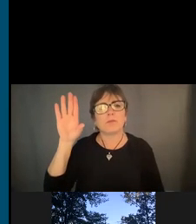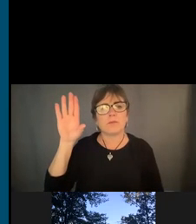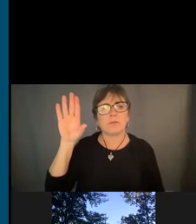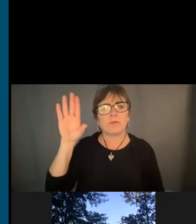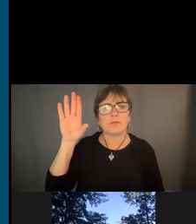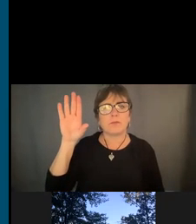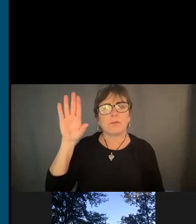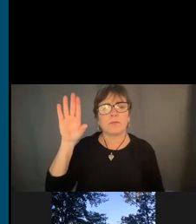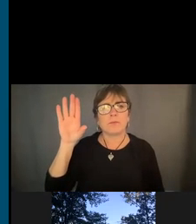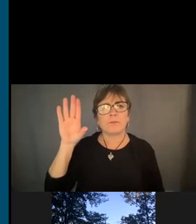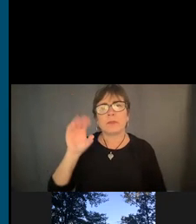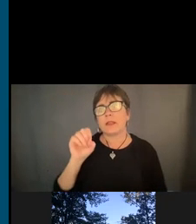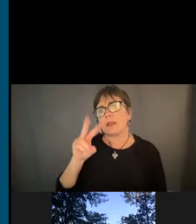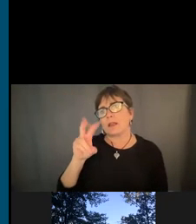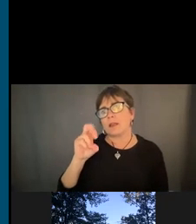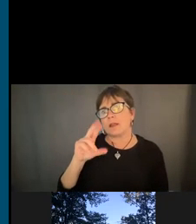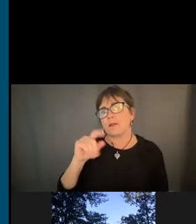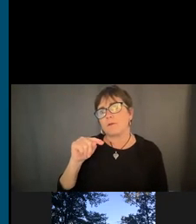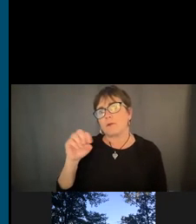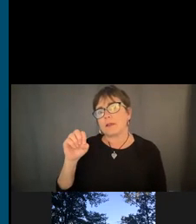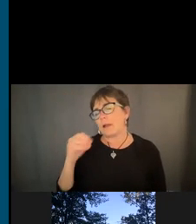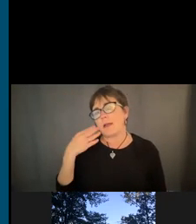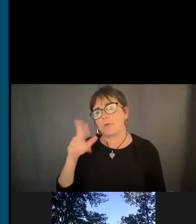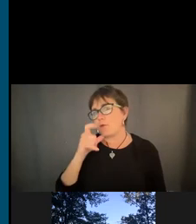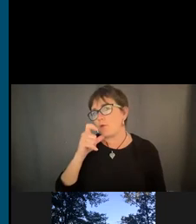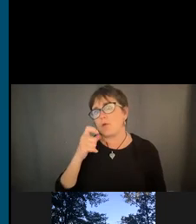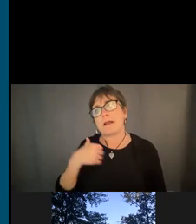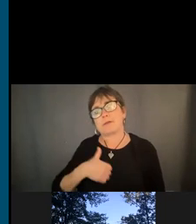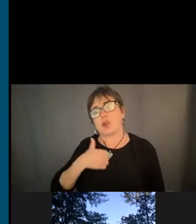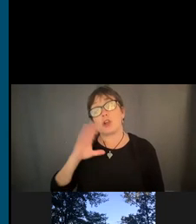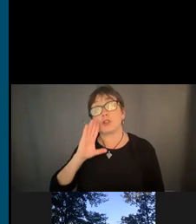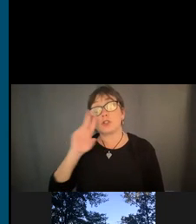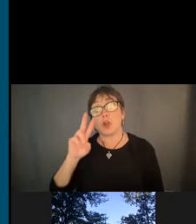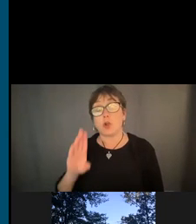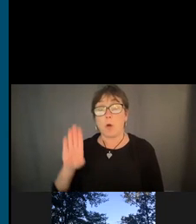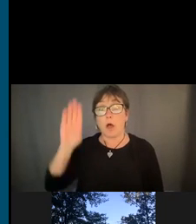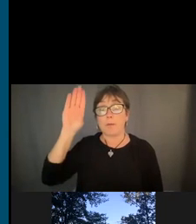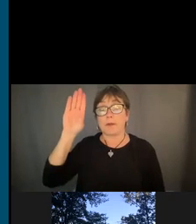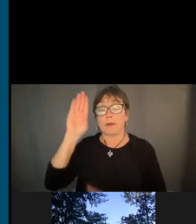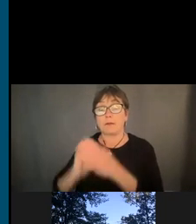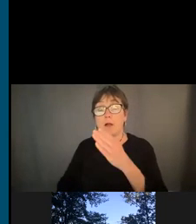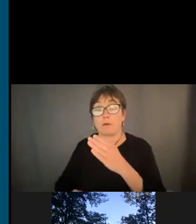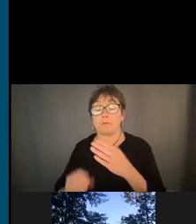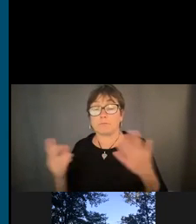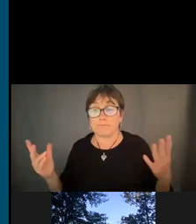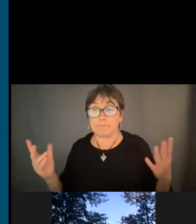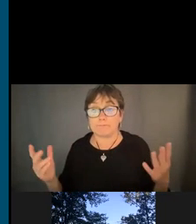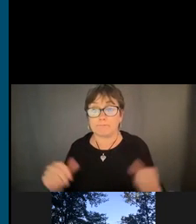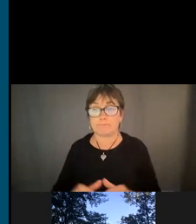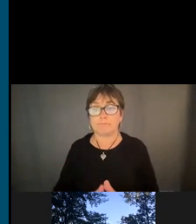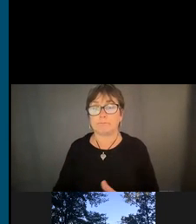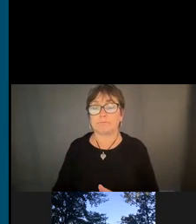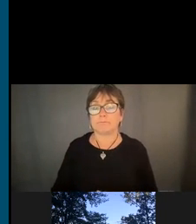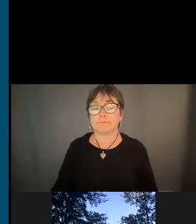I don't know who that was, and I apologize, Josie. I saw it go up and then it disappeared off my screen.